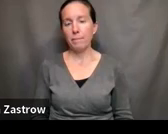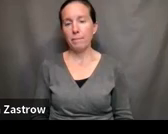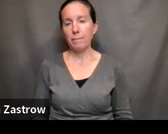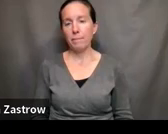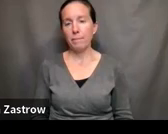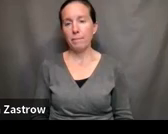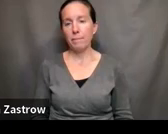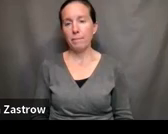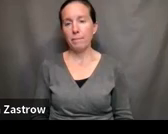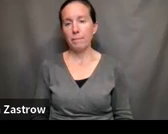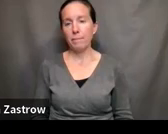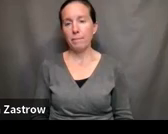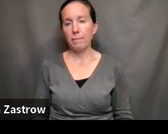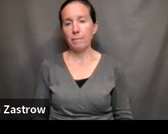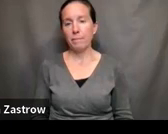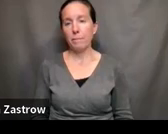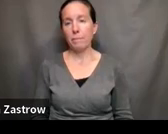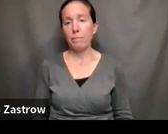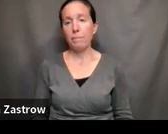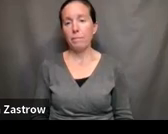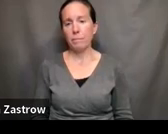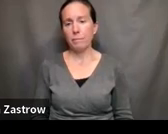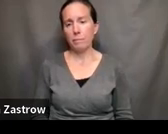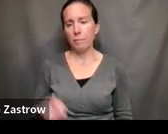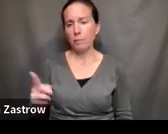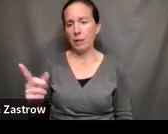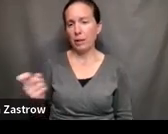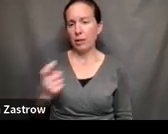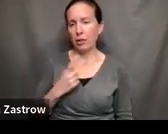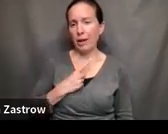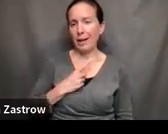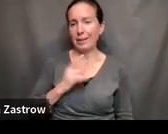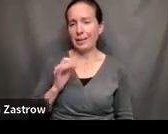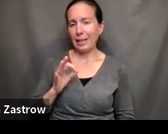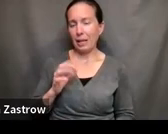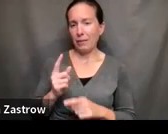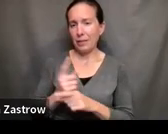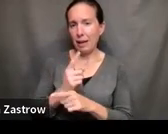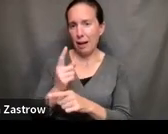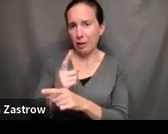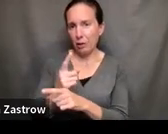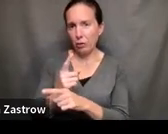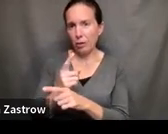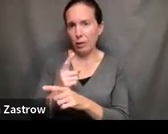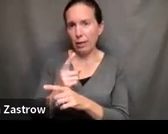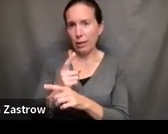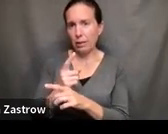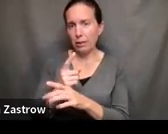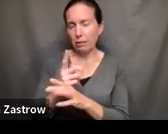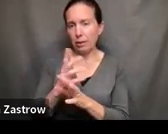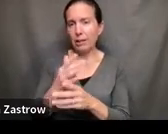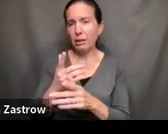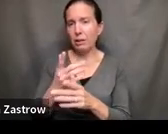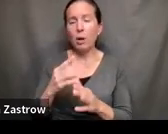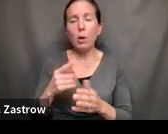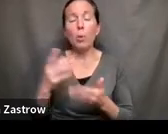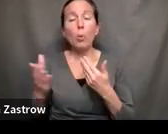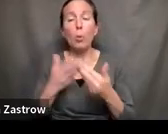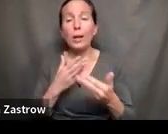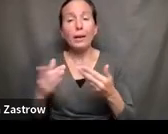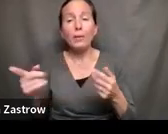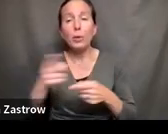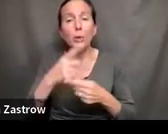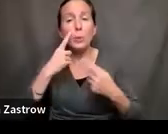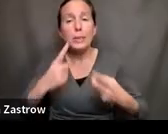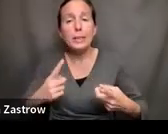Are you asking whether they're accurate according to what you're teaching us? Whatever you see, anything